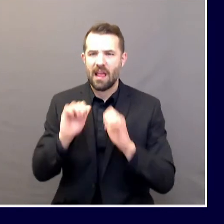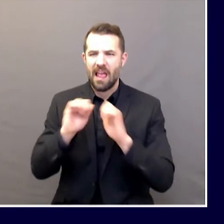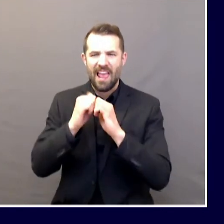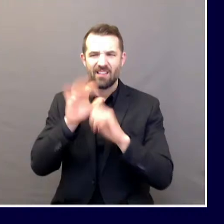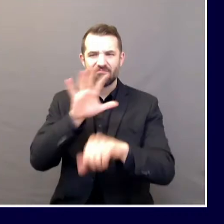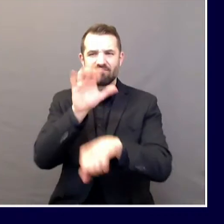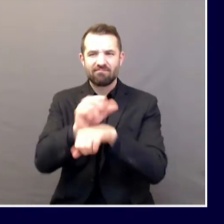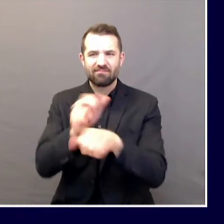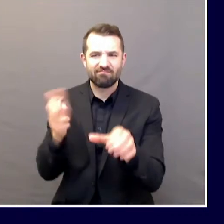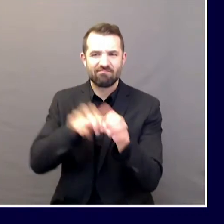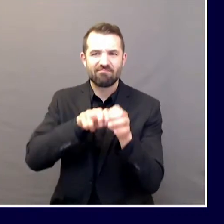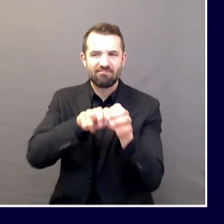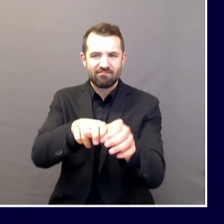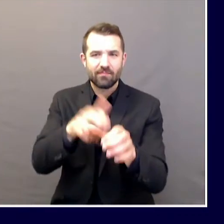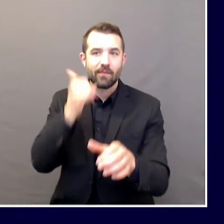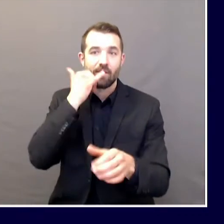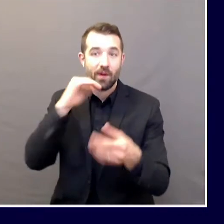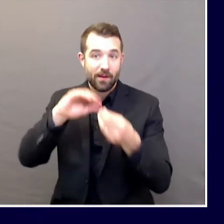call